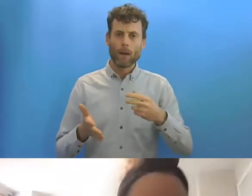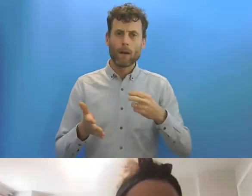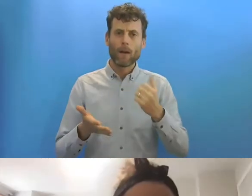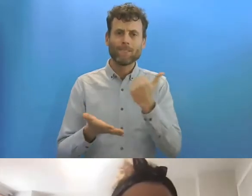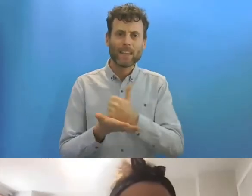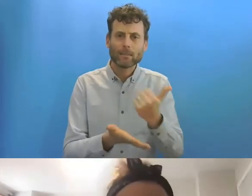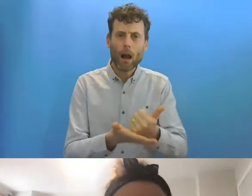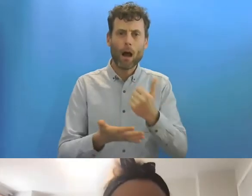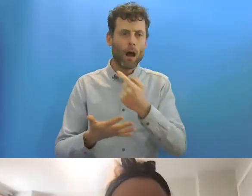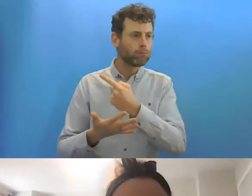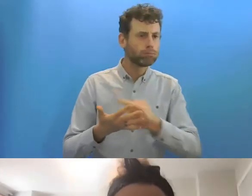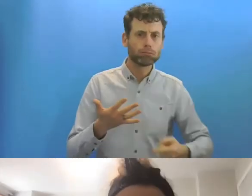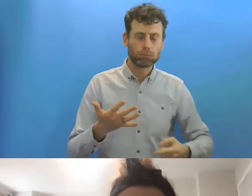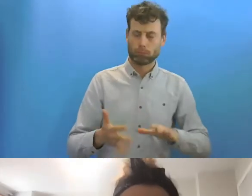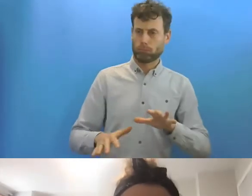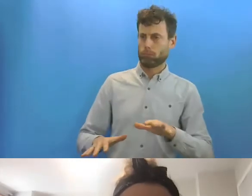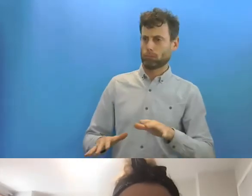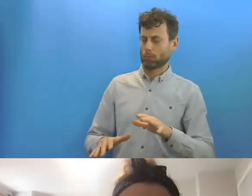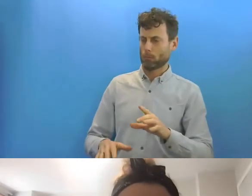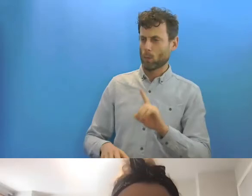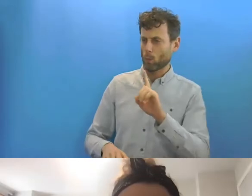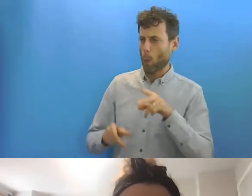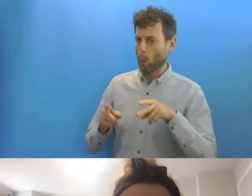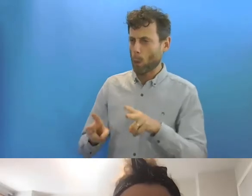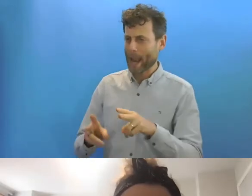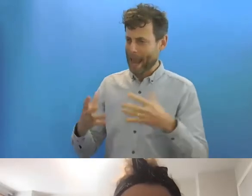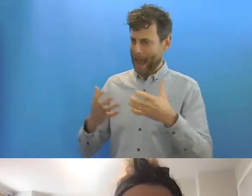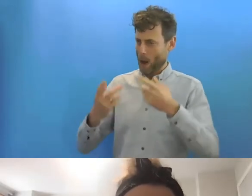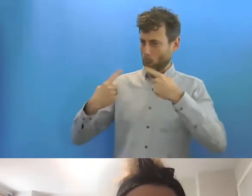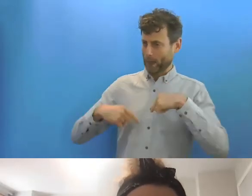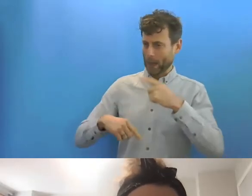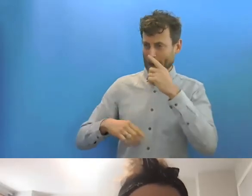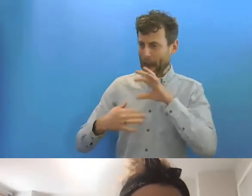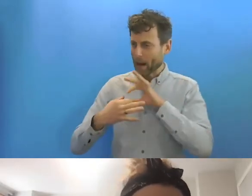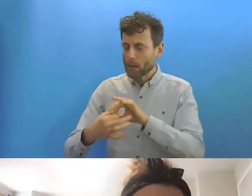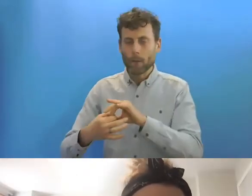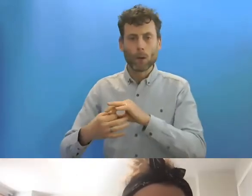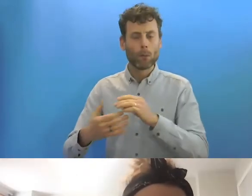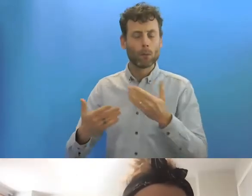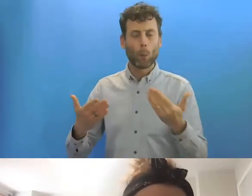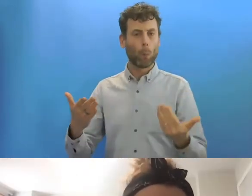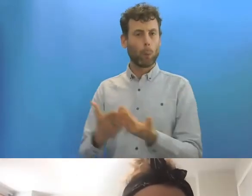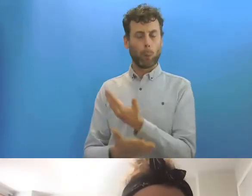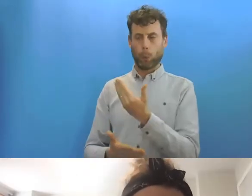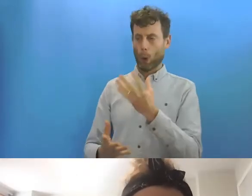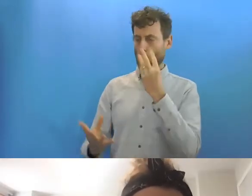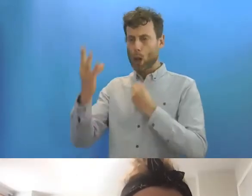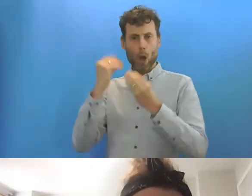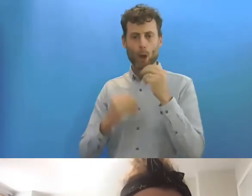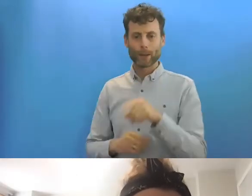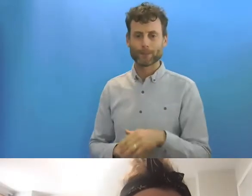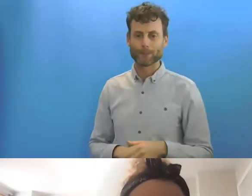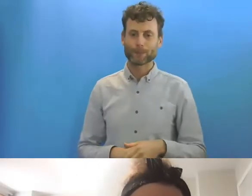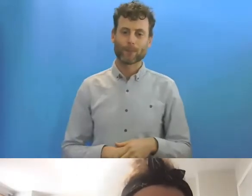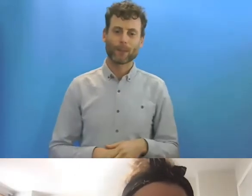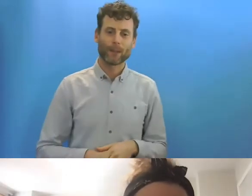open field of unknown, I would say. I think what I'm trying to find some optimism in